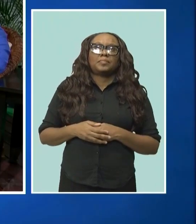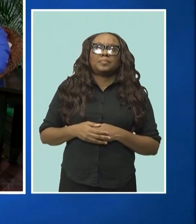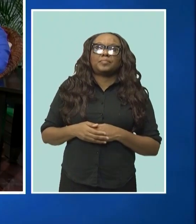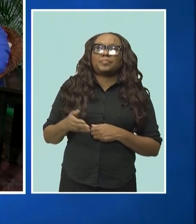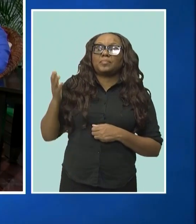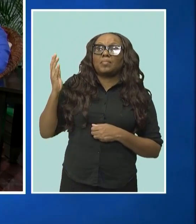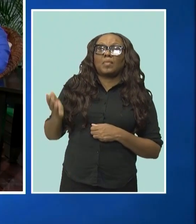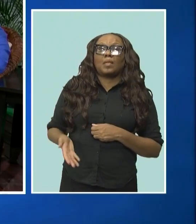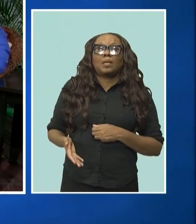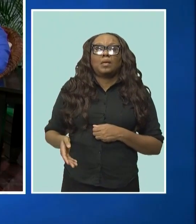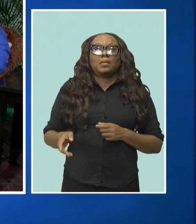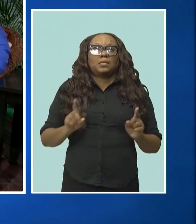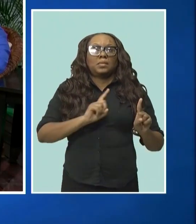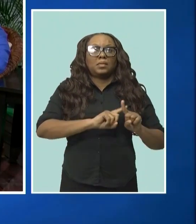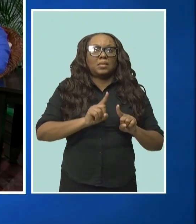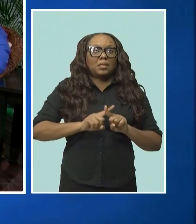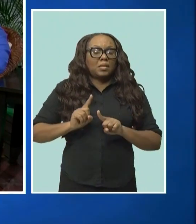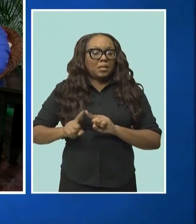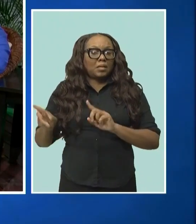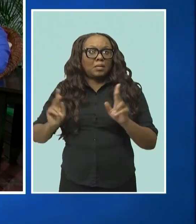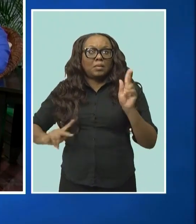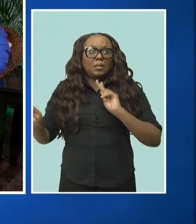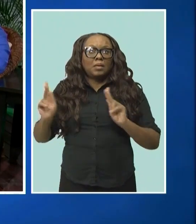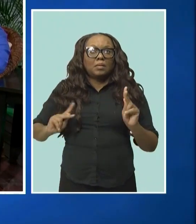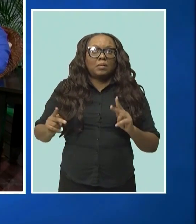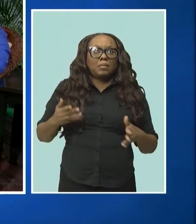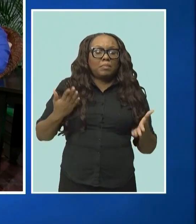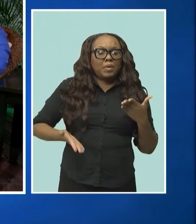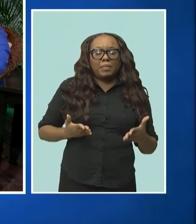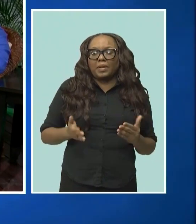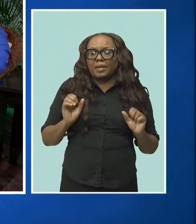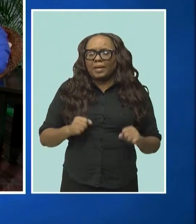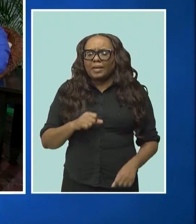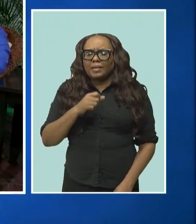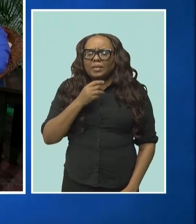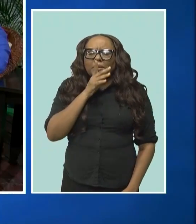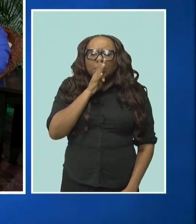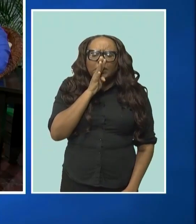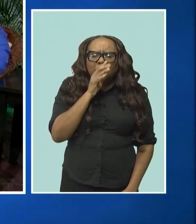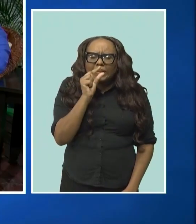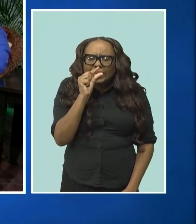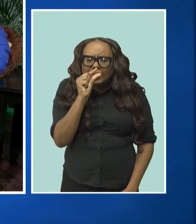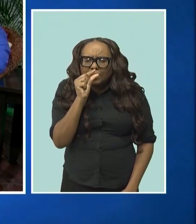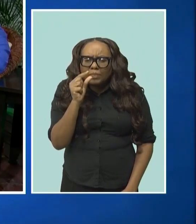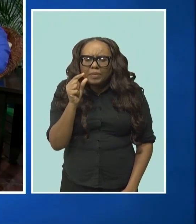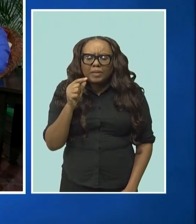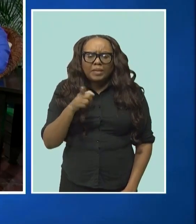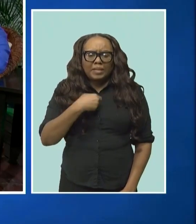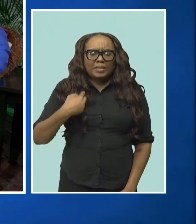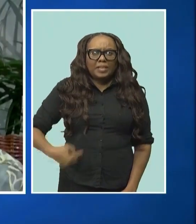many people, they can speak something in Chinese, even